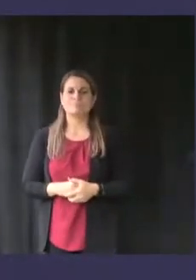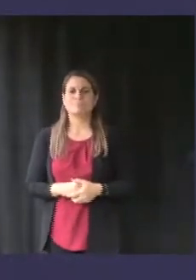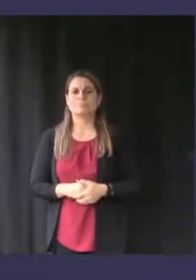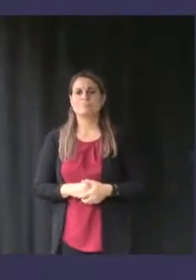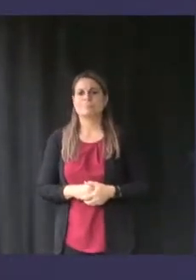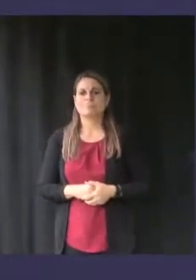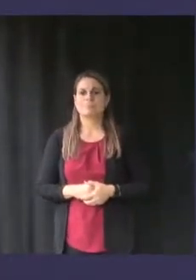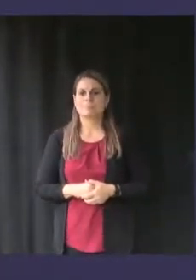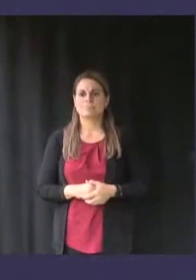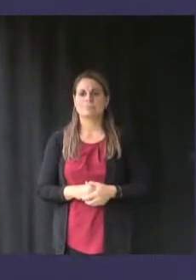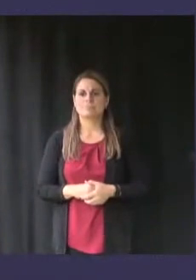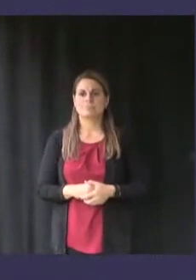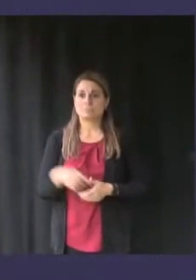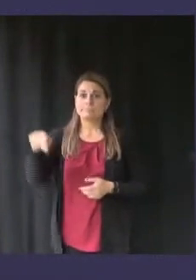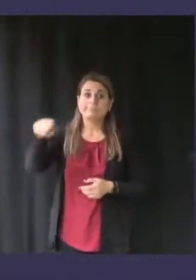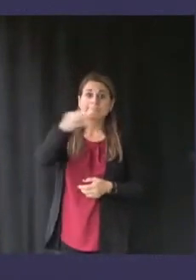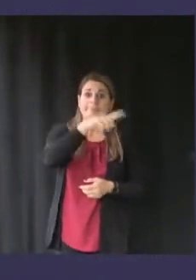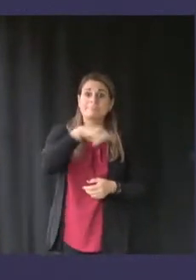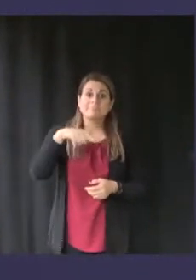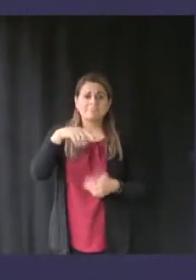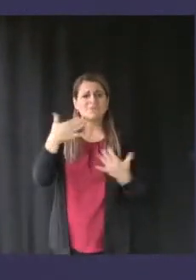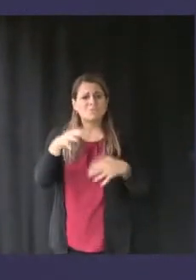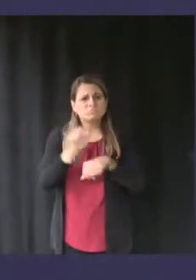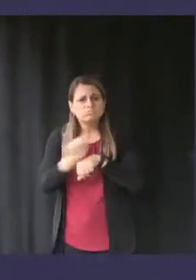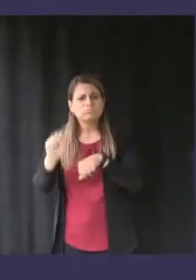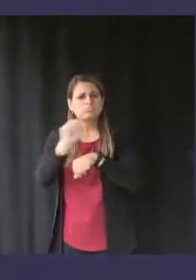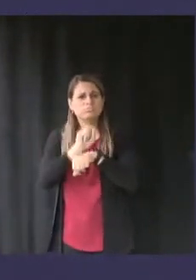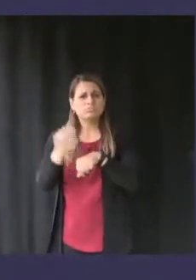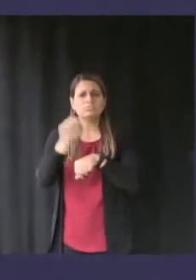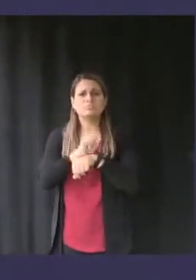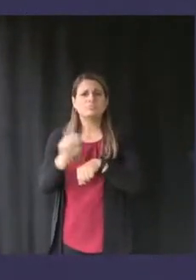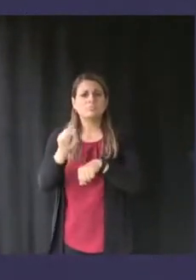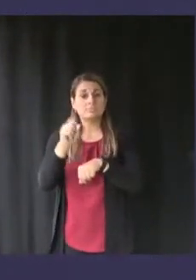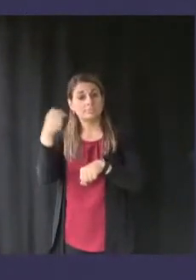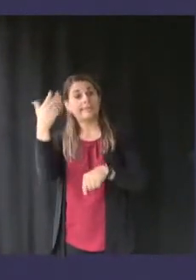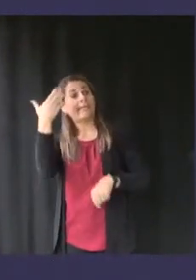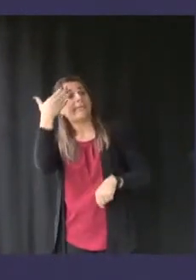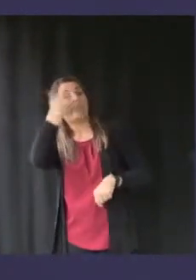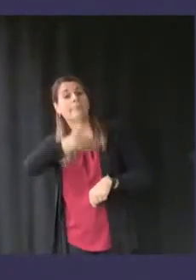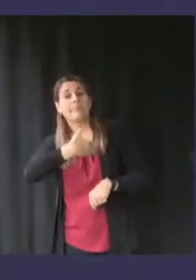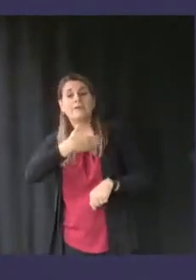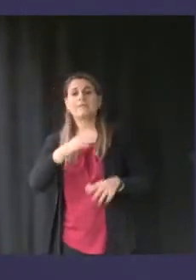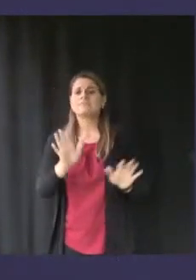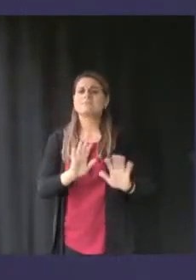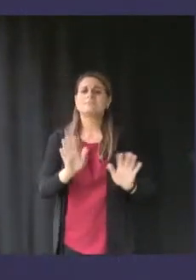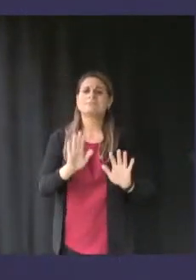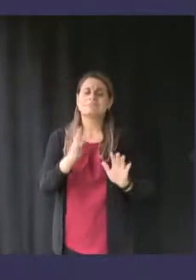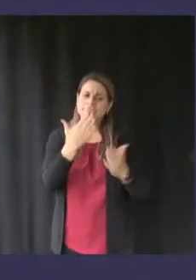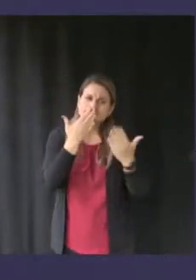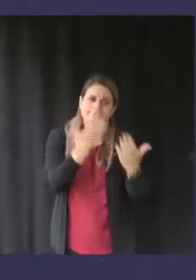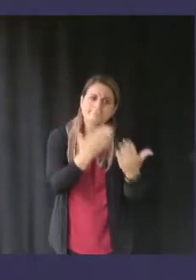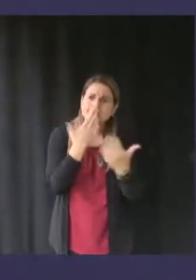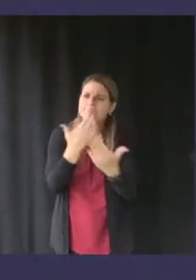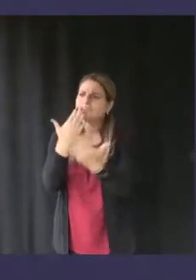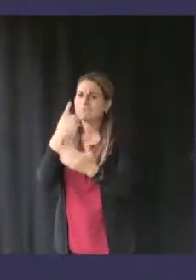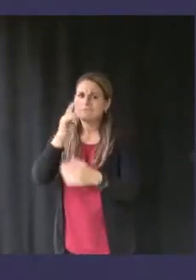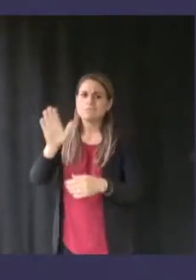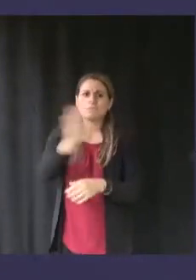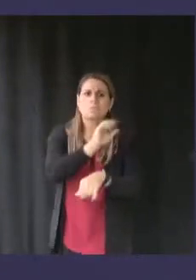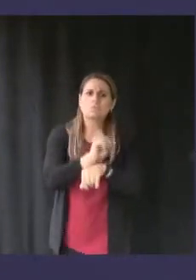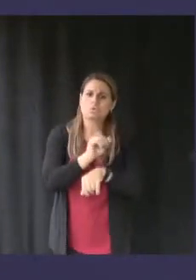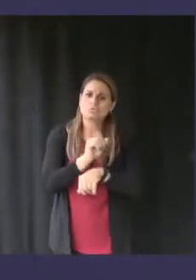These folks do work that you never see, and they're all volunteers. And I thank you for your service, and I'm humbled to be a member of the